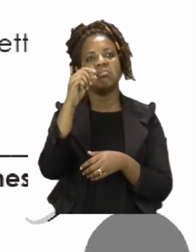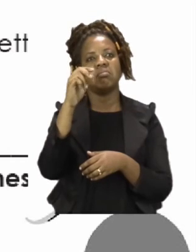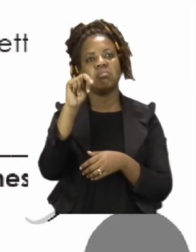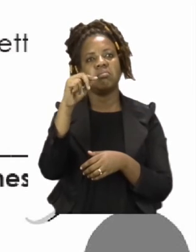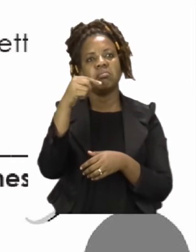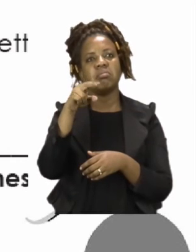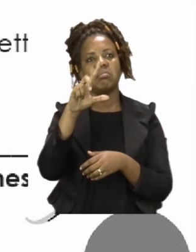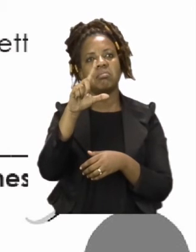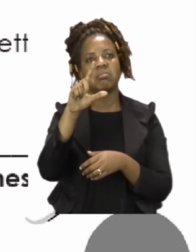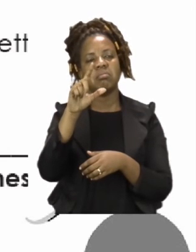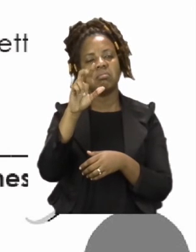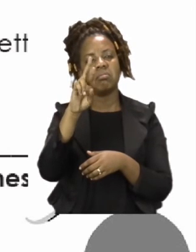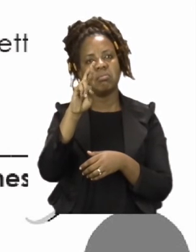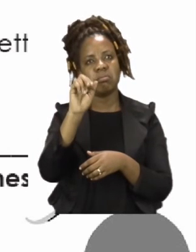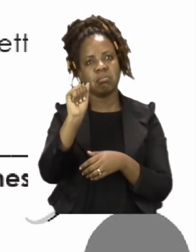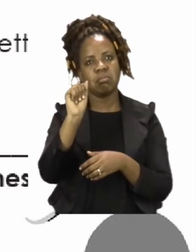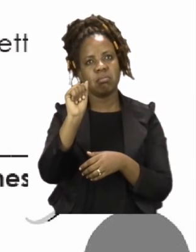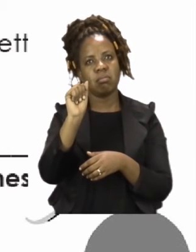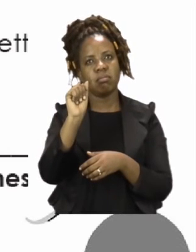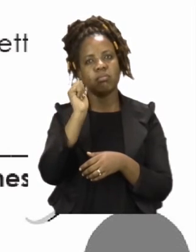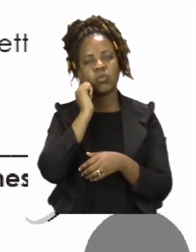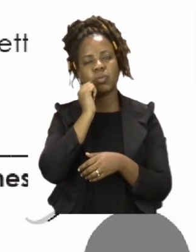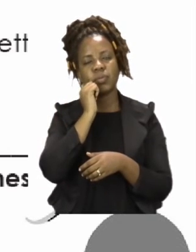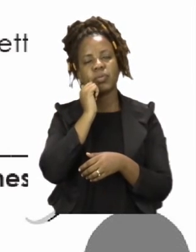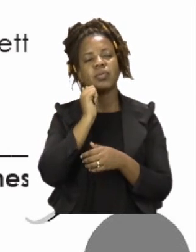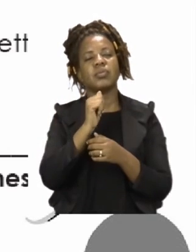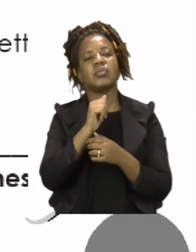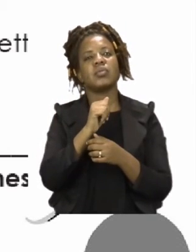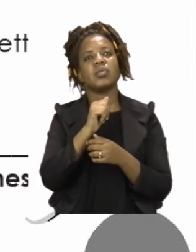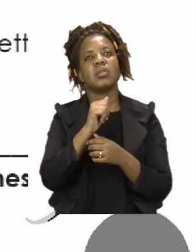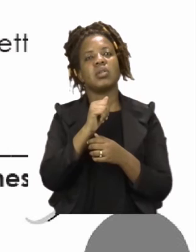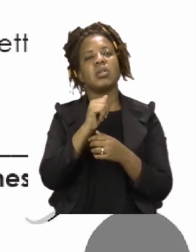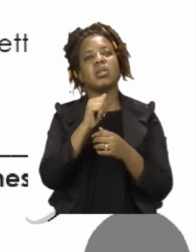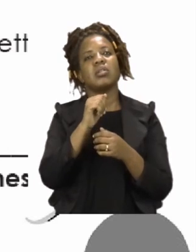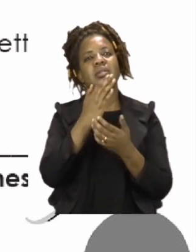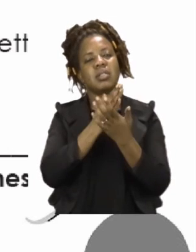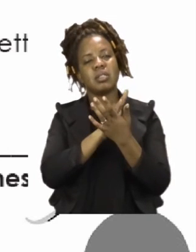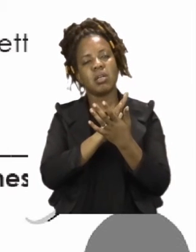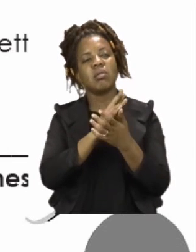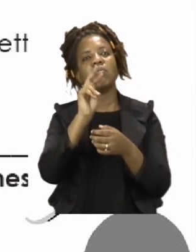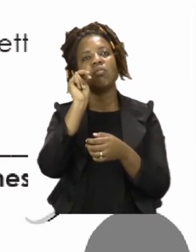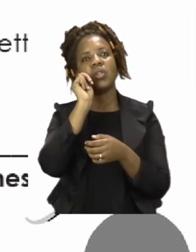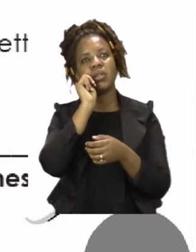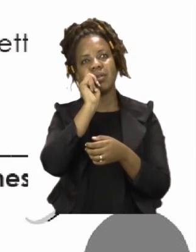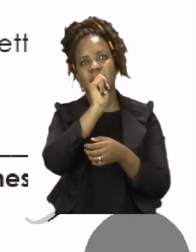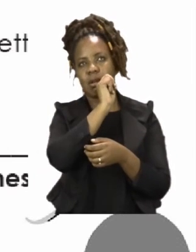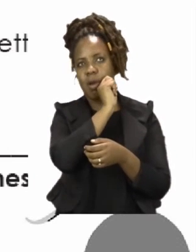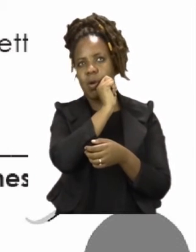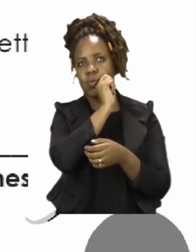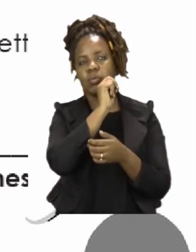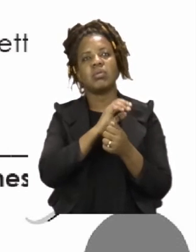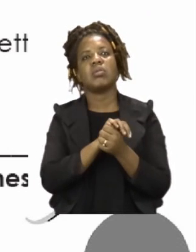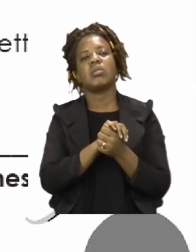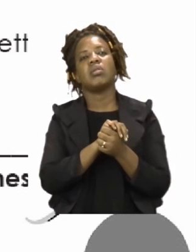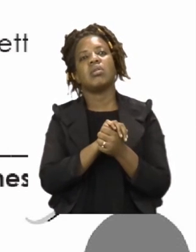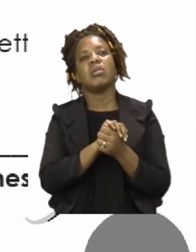differently. Some stay the same. And then others is a different word altogether. It